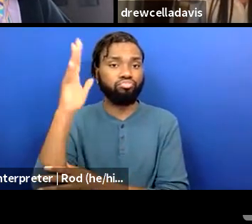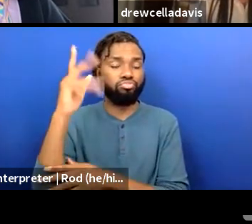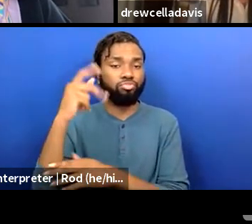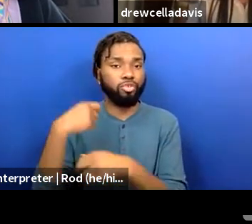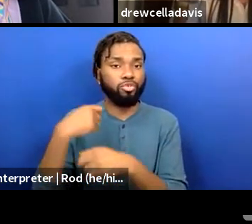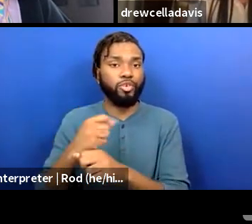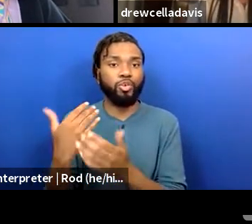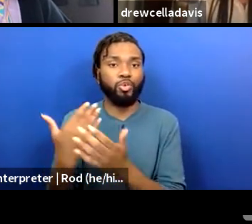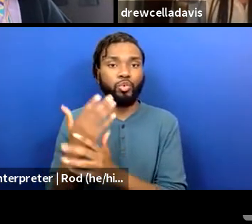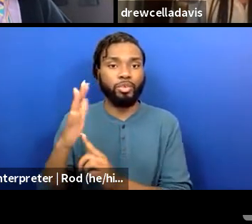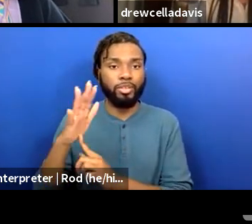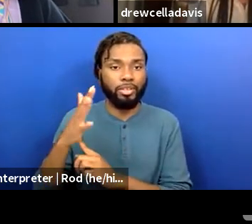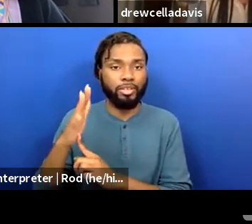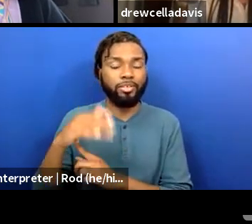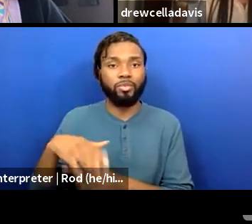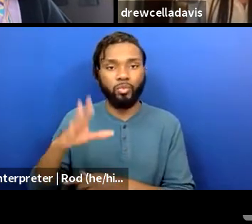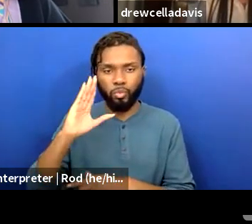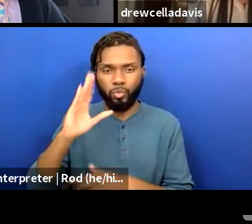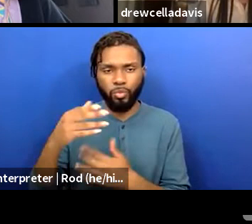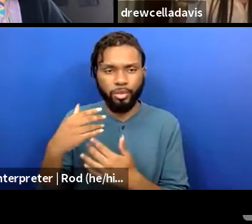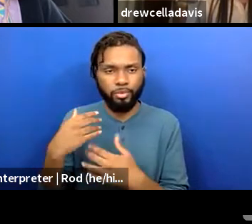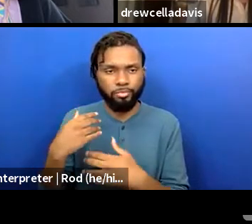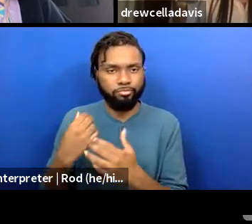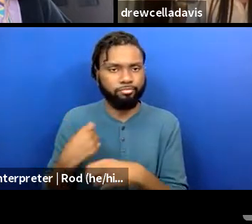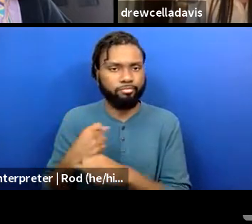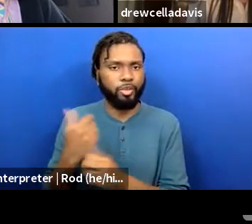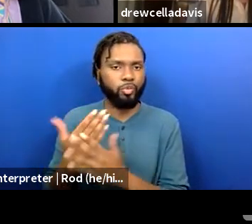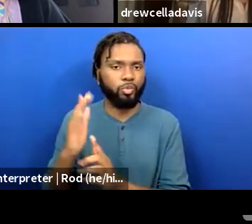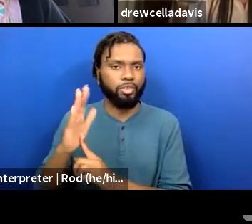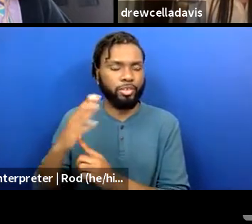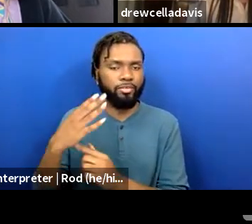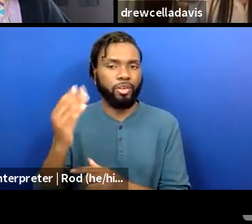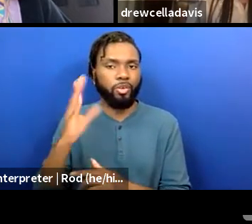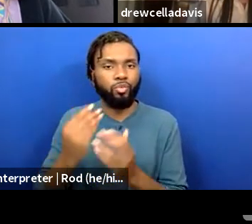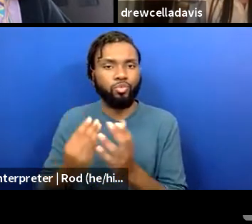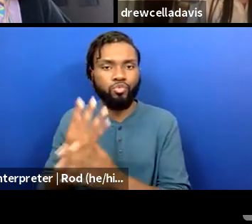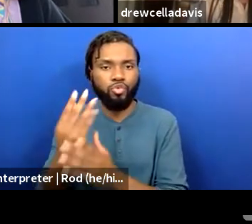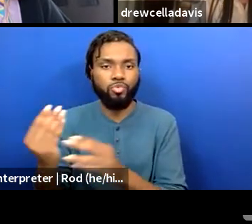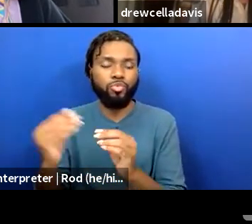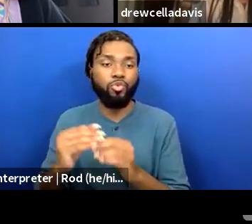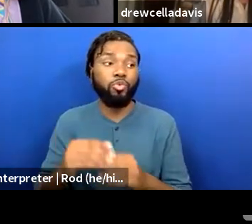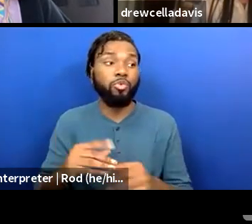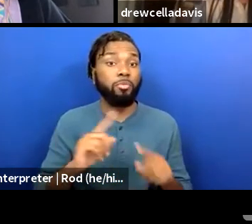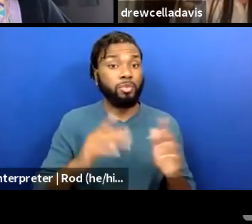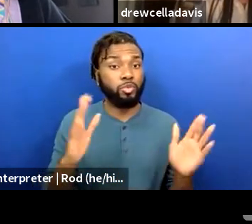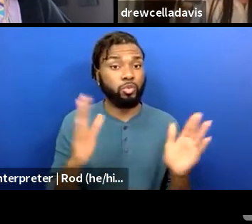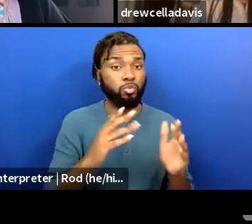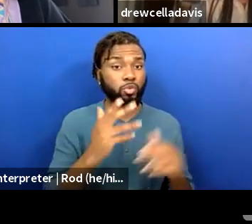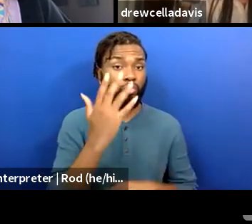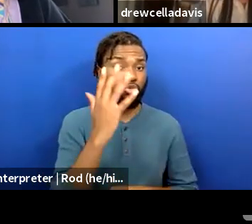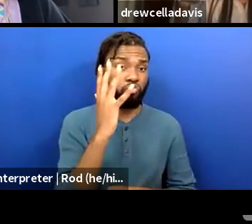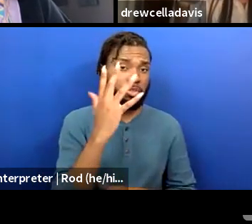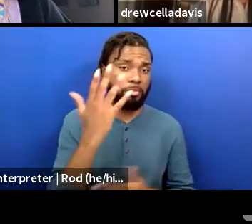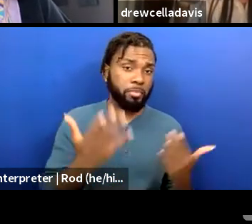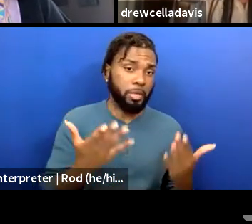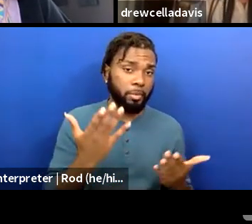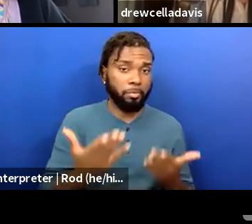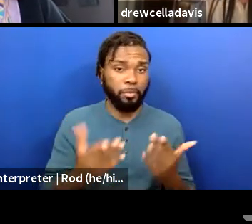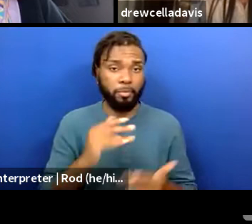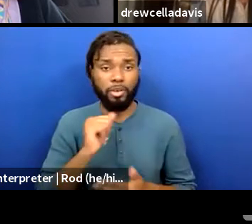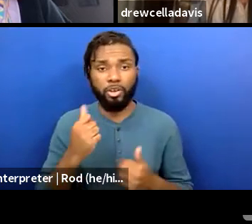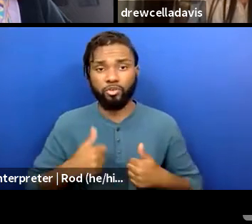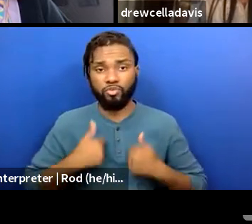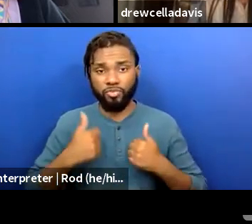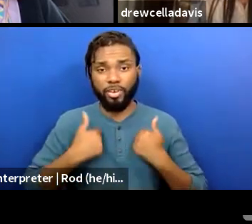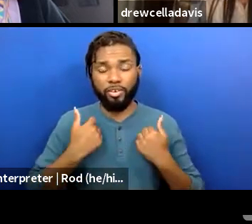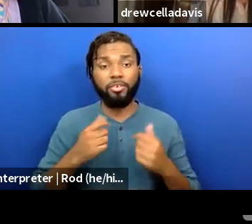leaves and will regrow. The smaller trees may or may not survive. But